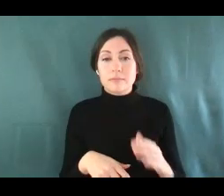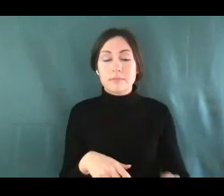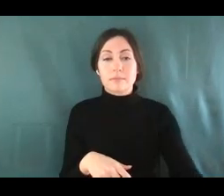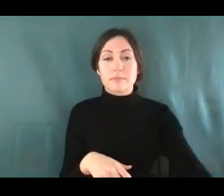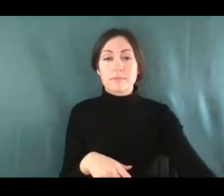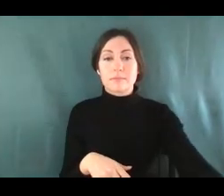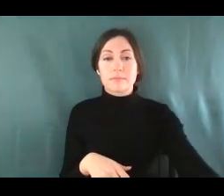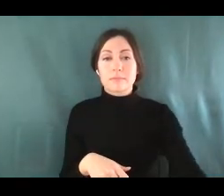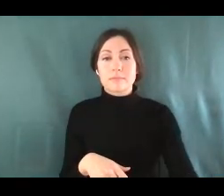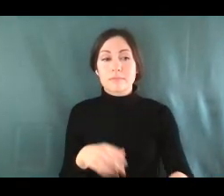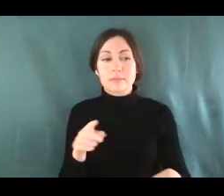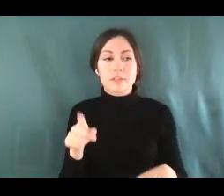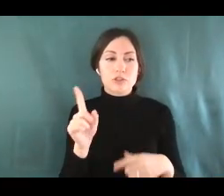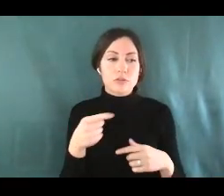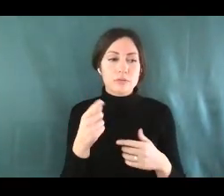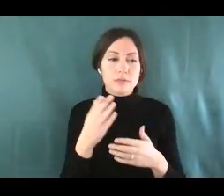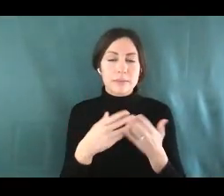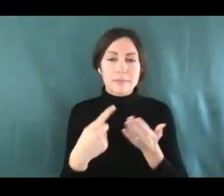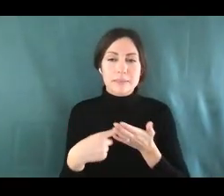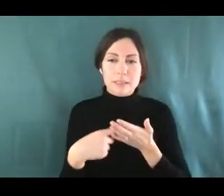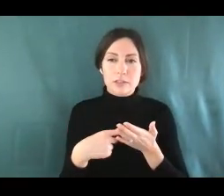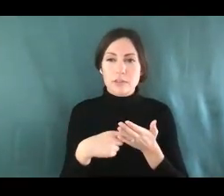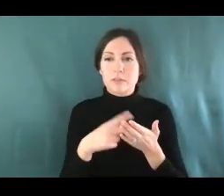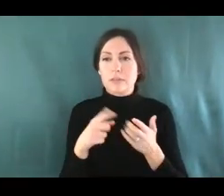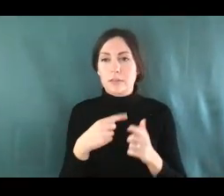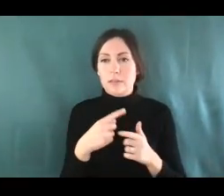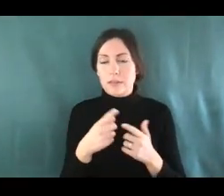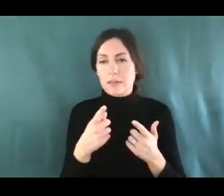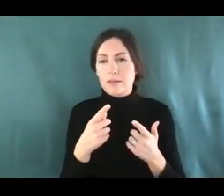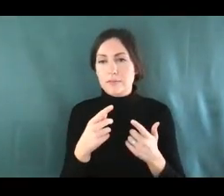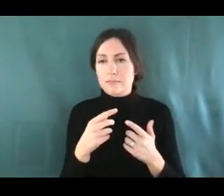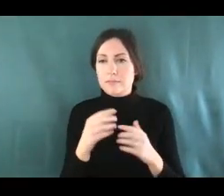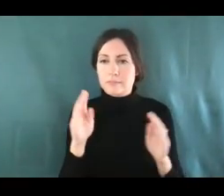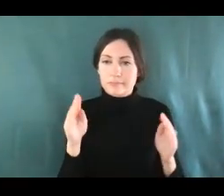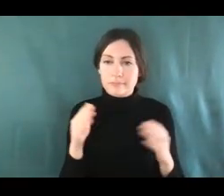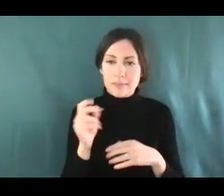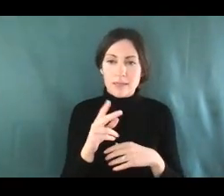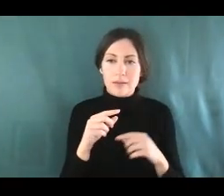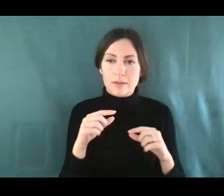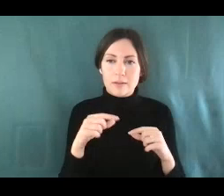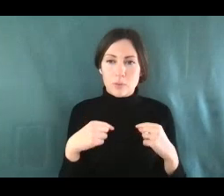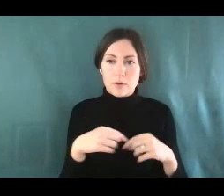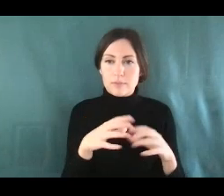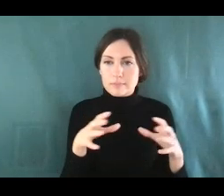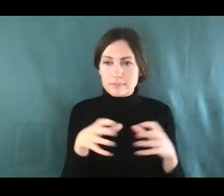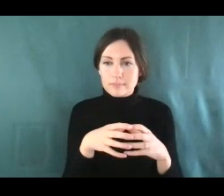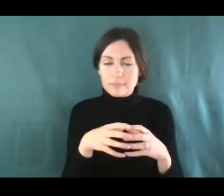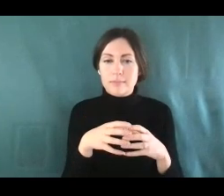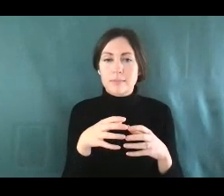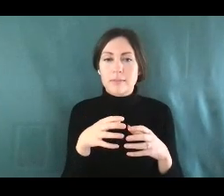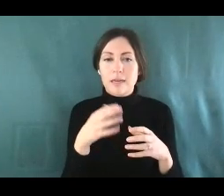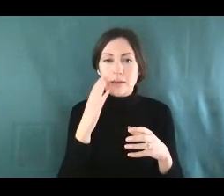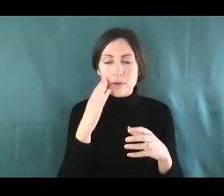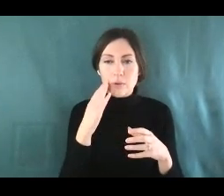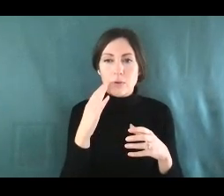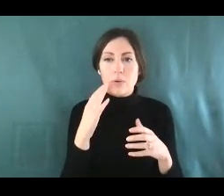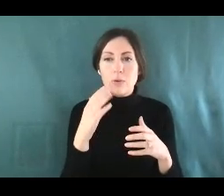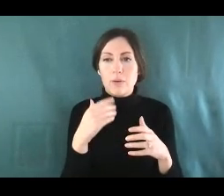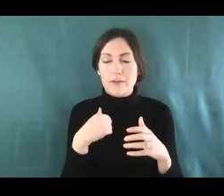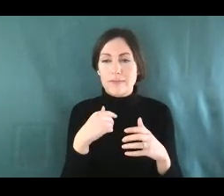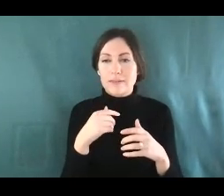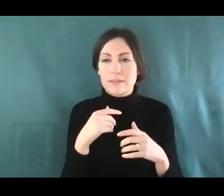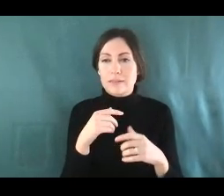just for some discussion as well as reaffirming quorum. I'll try to move through this somewhat quickly. I know that we have interpreters for a set amount of